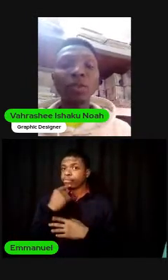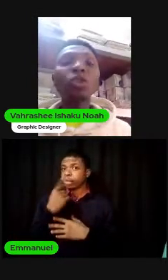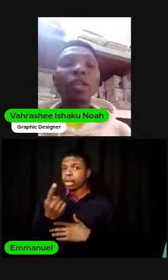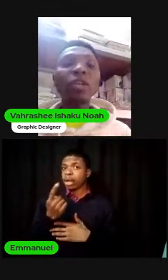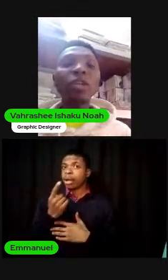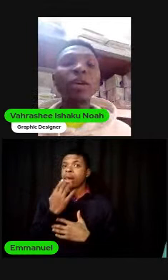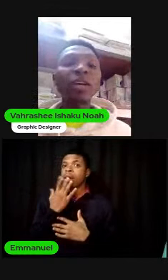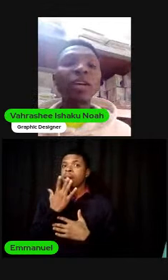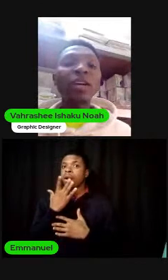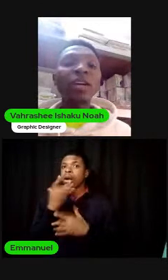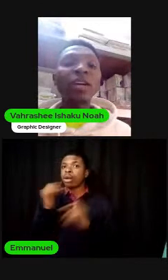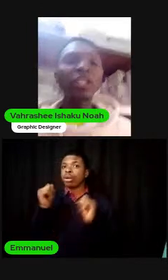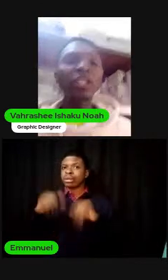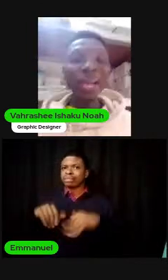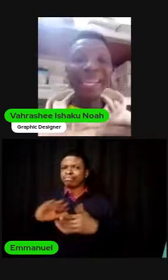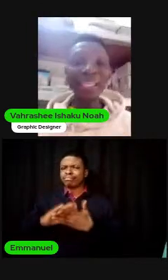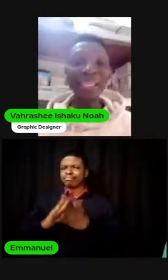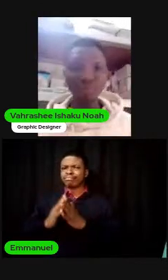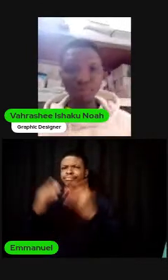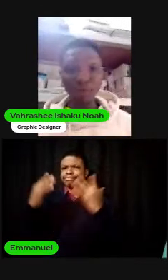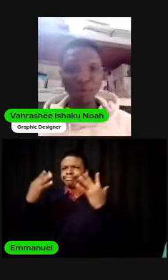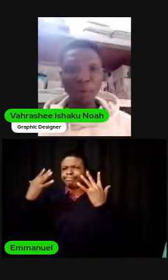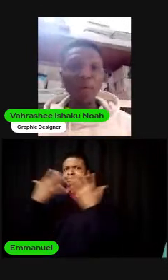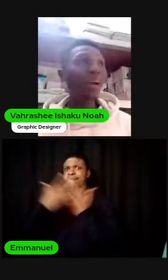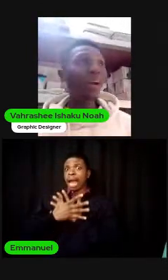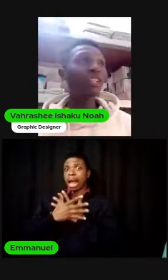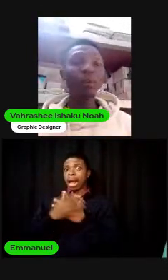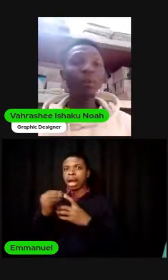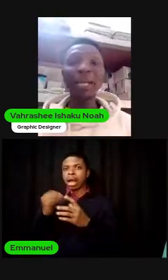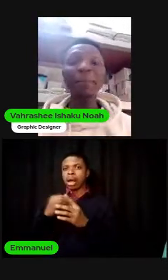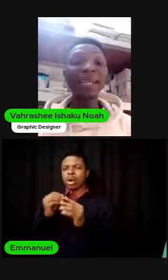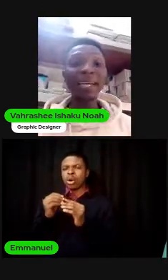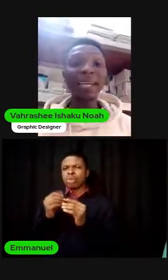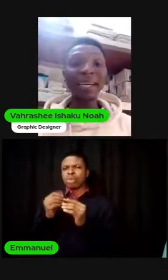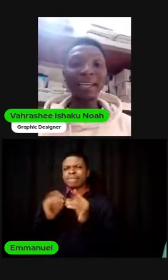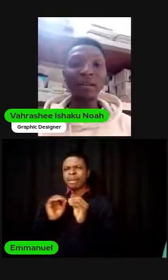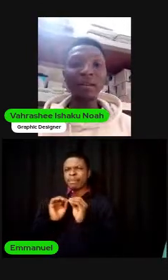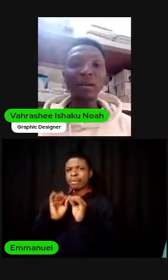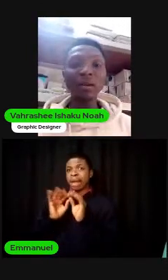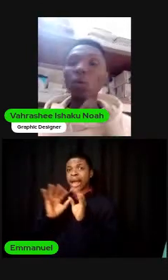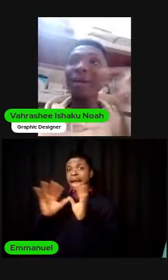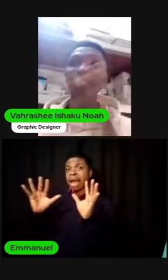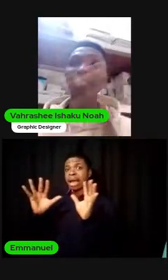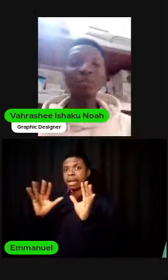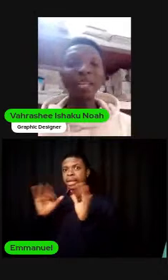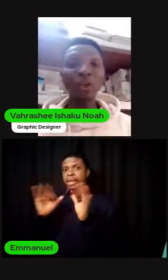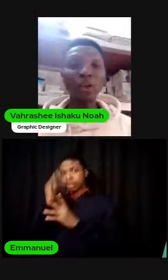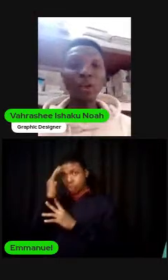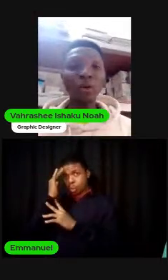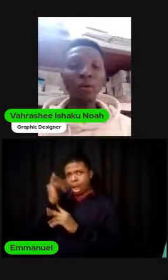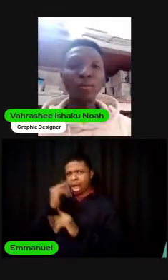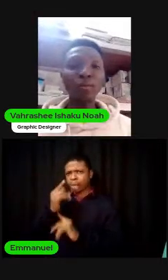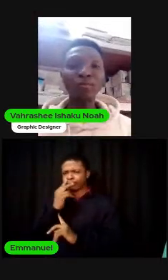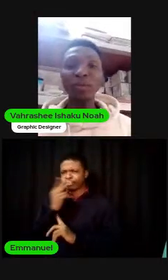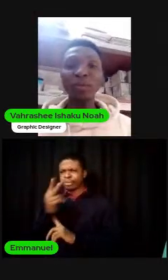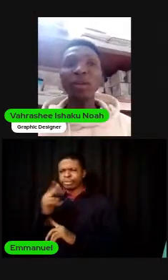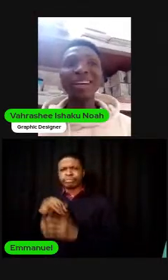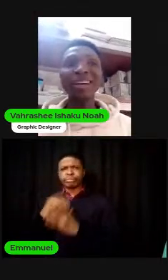depends. So that is why you can see some colors are deep, while some are brighter. White is a bright